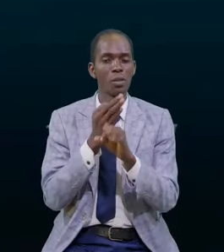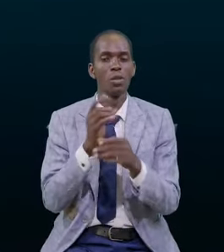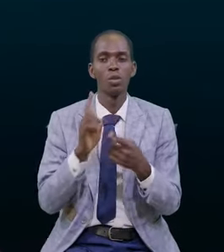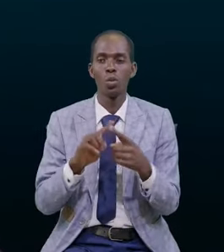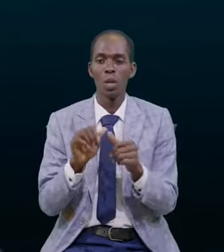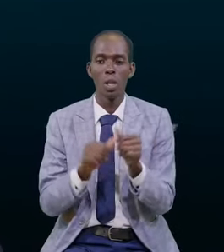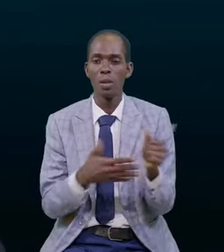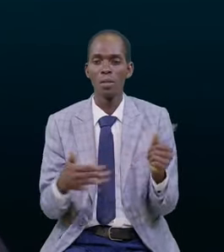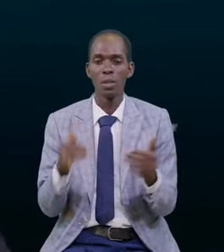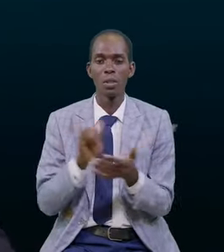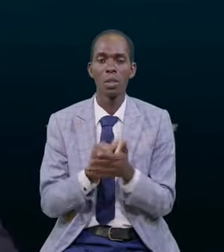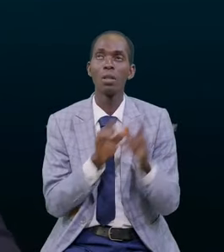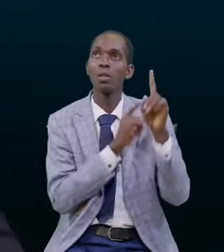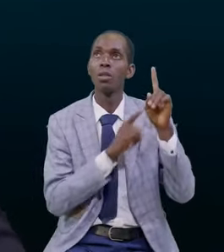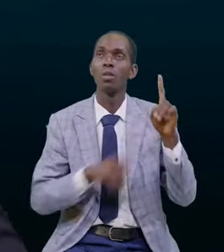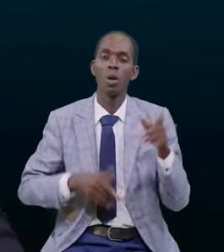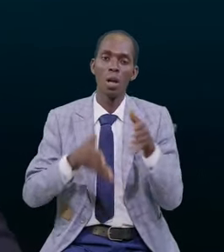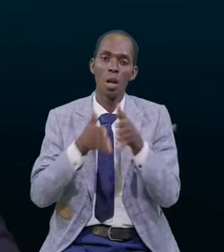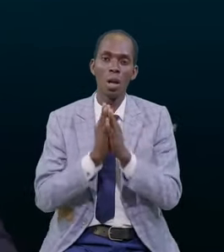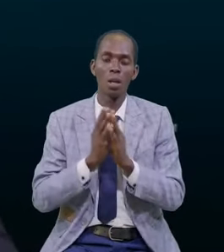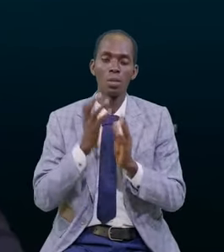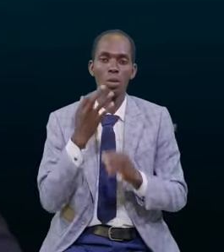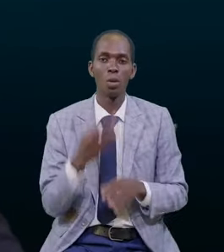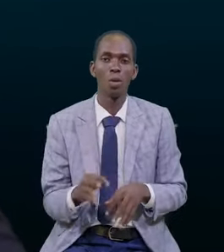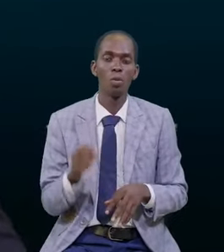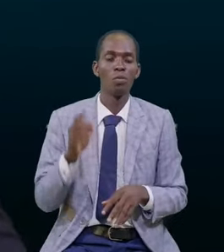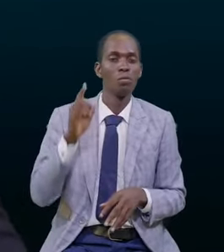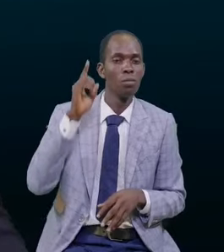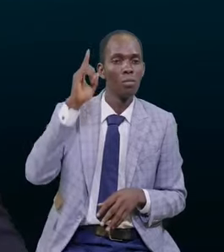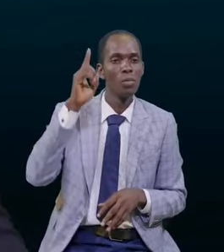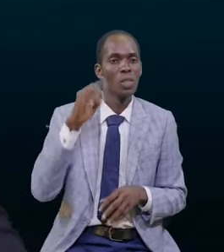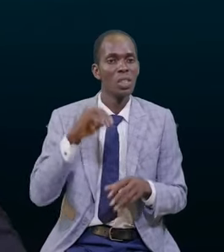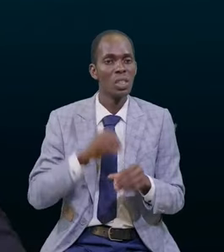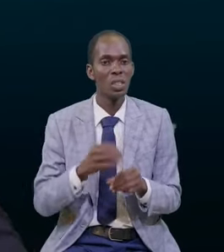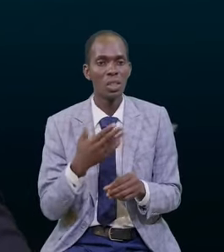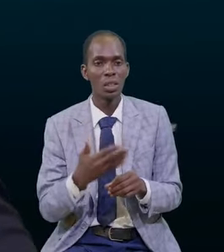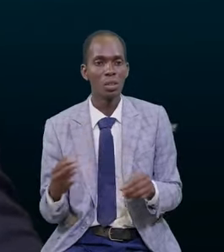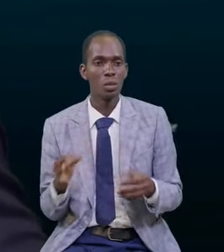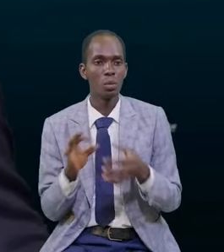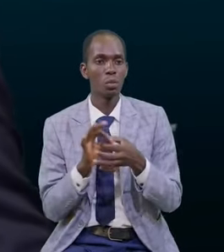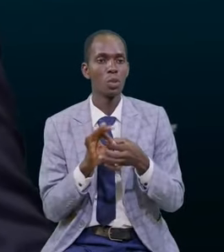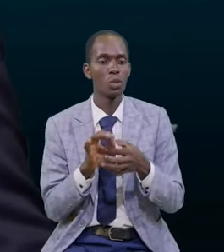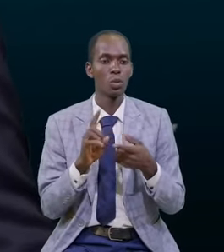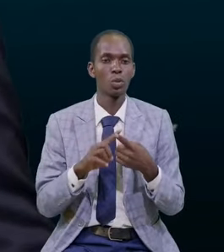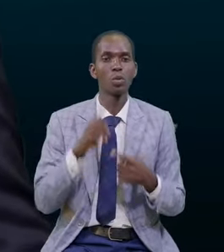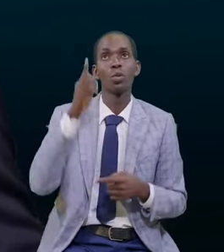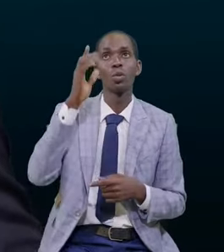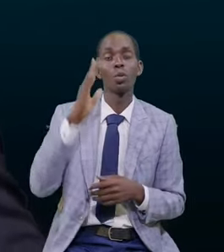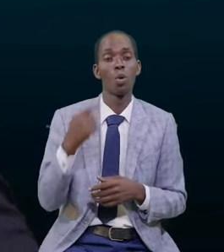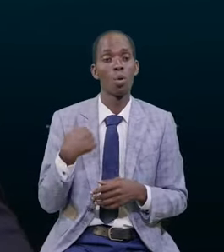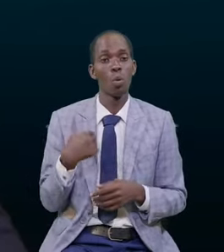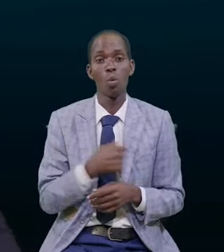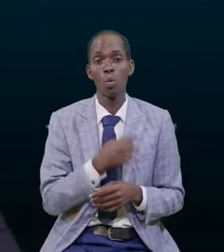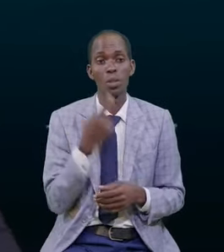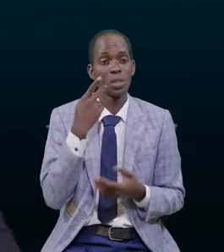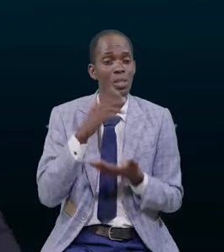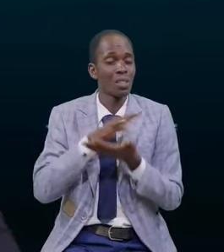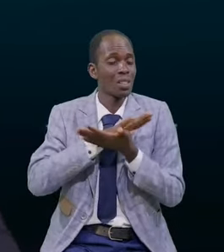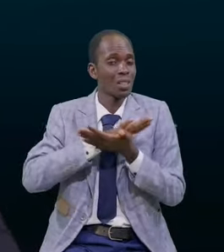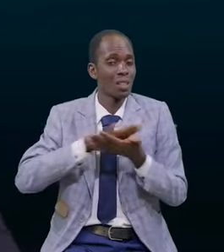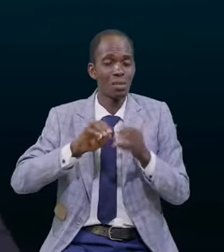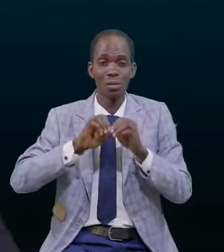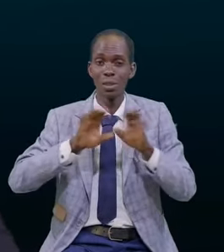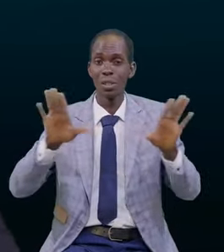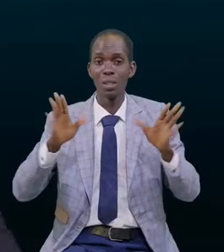requires of him in things pertaining to God and we see very clearly that Christ as the